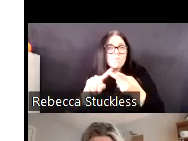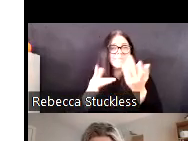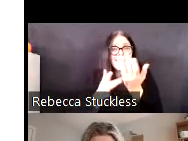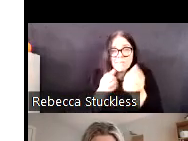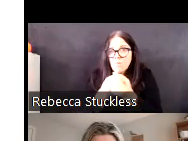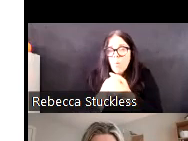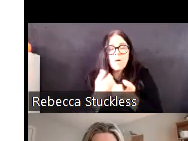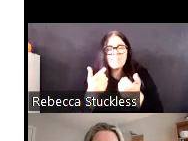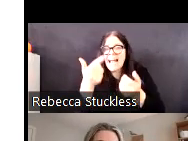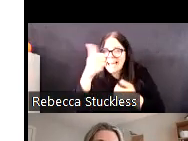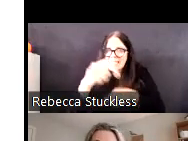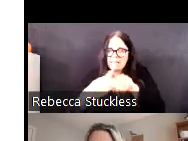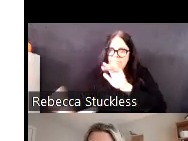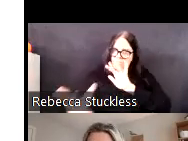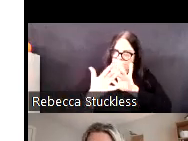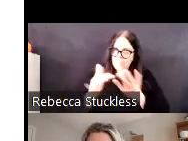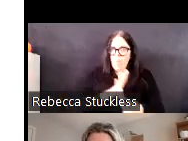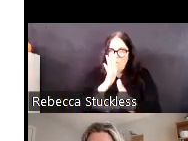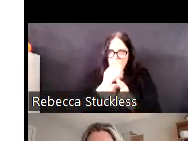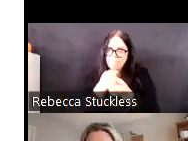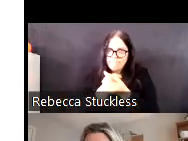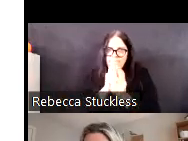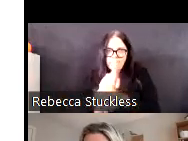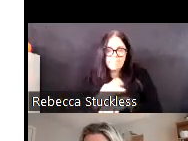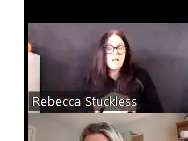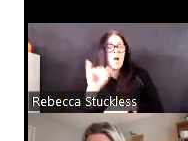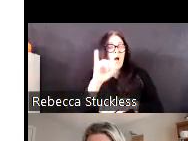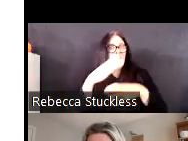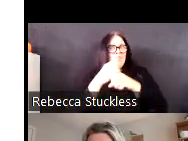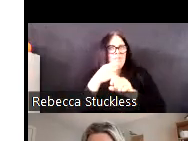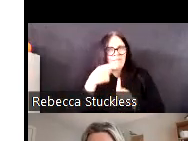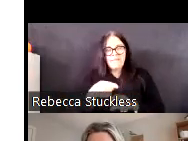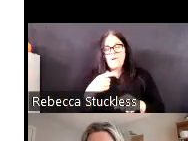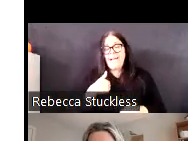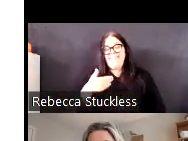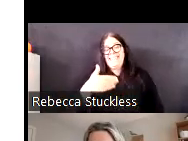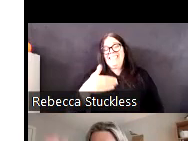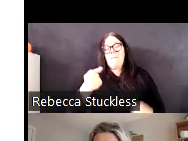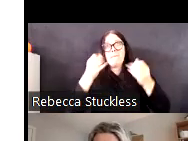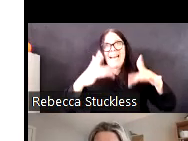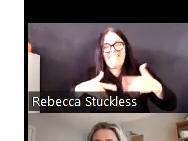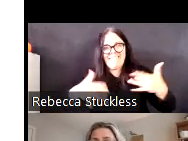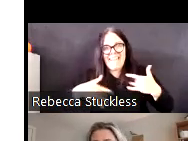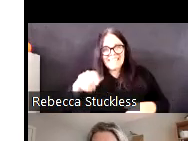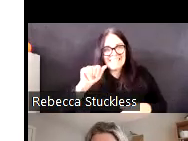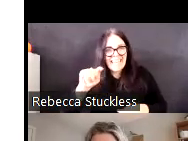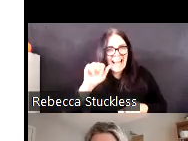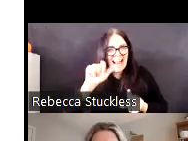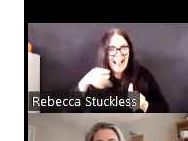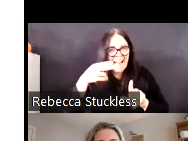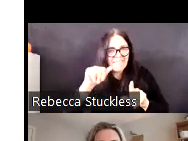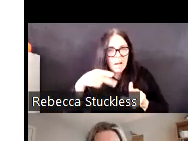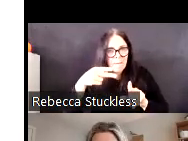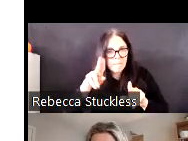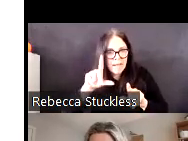ask us any questions. And just very, very briefly, there's a lot of events coming up from Alpha Plus. Next week, we have Gap Fests.